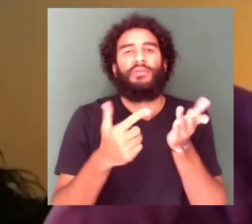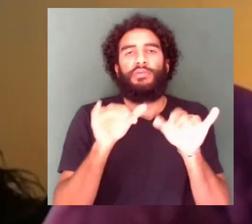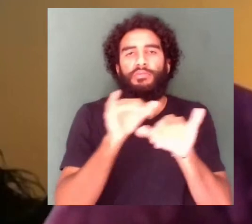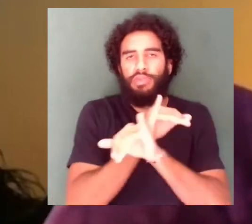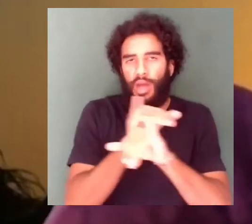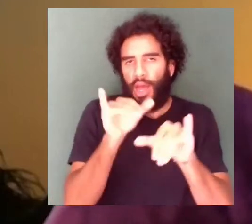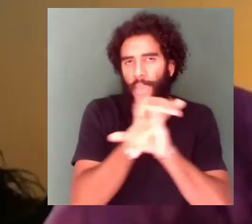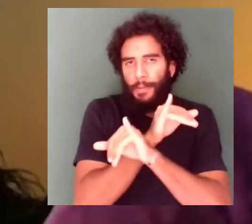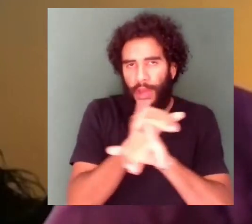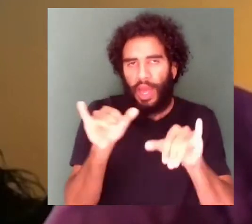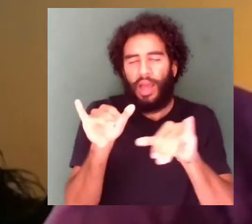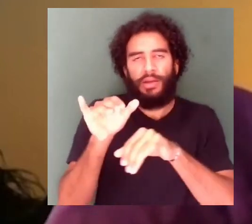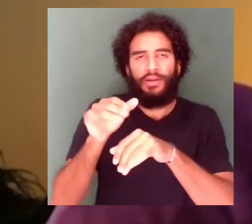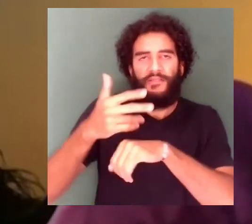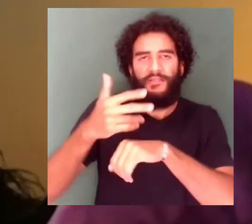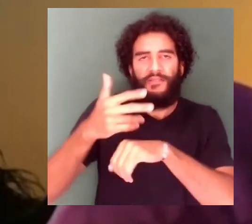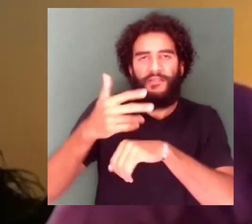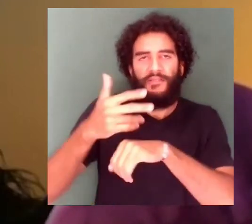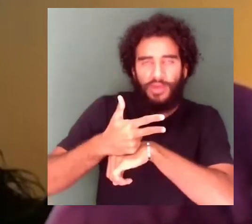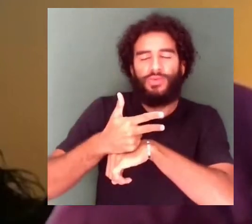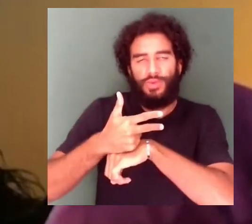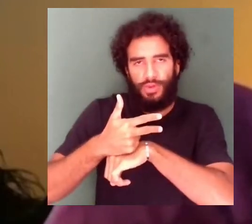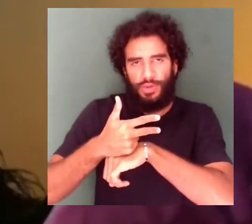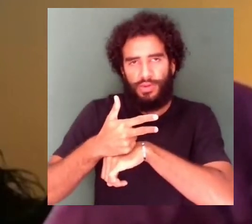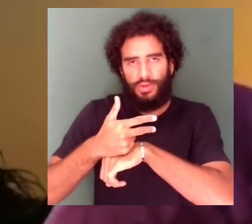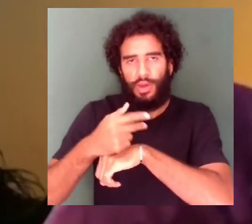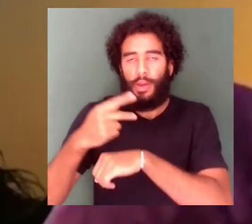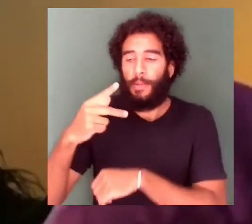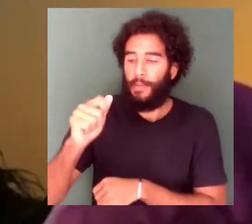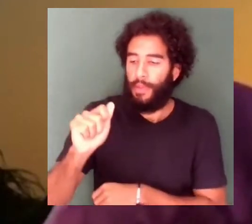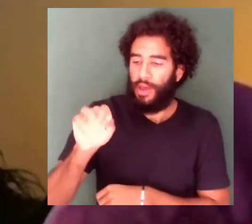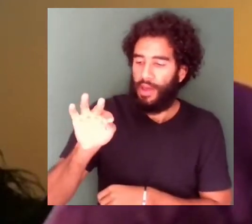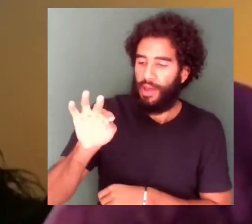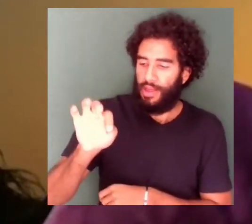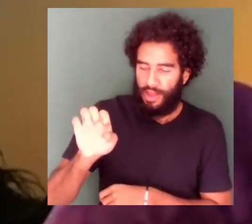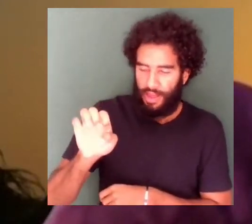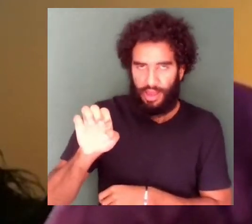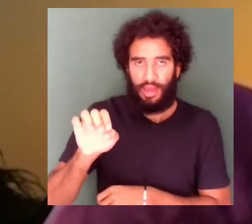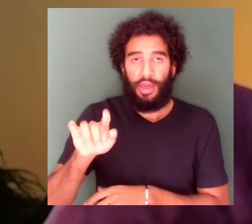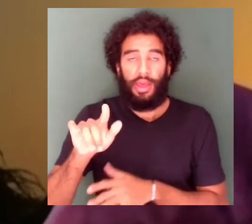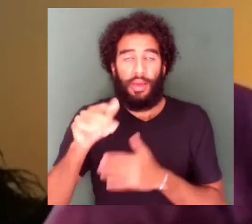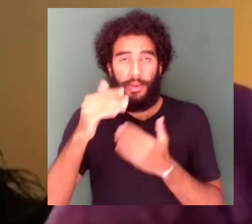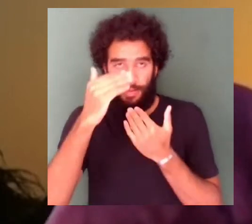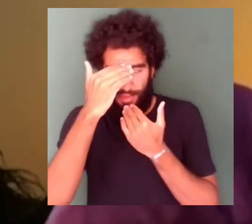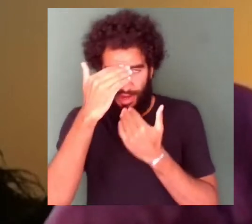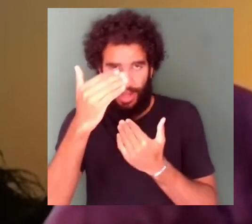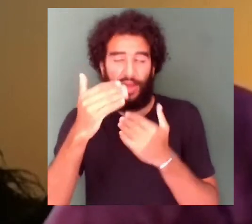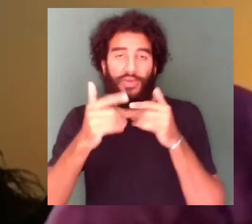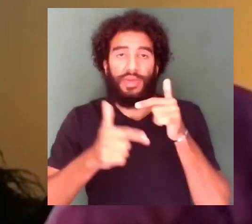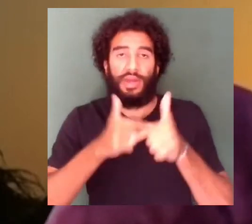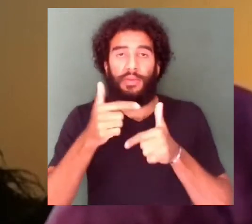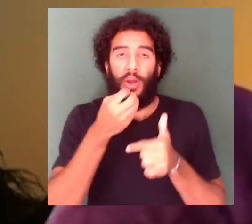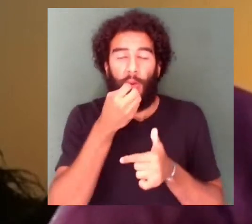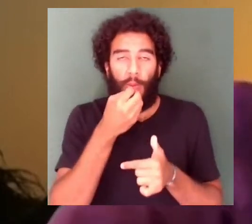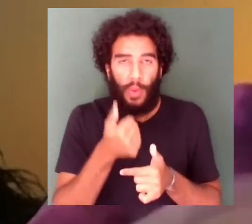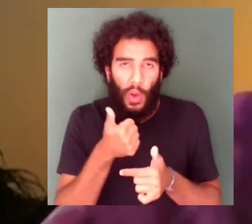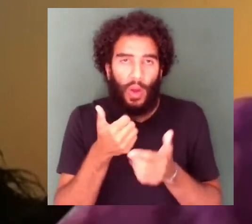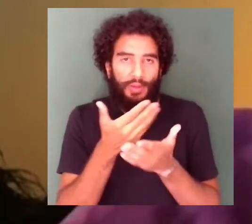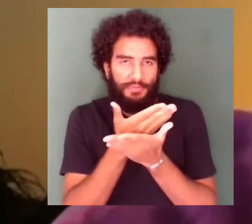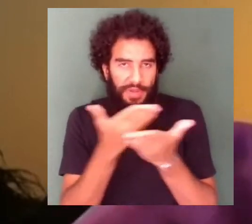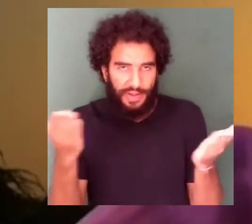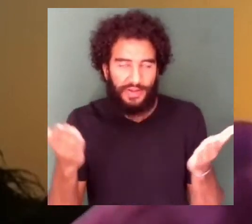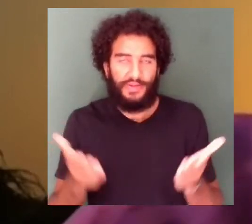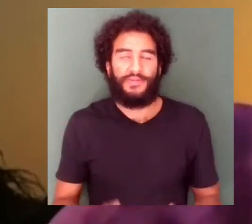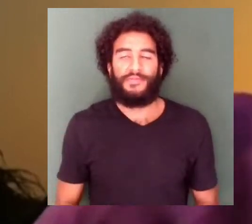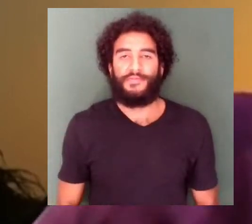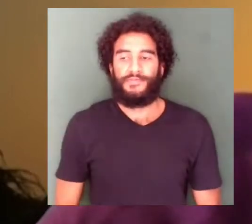will very soon be publicizing the launching of this PAPE campaign. Thank you very much. I wish everyone a